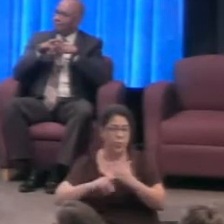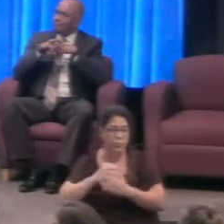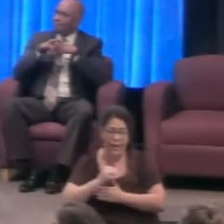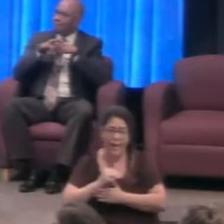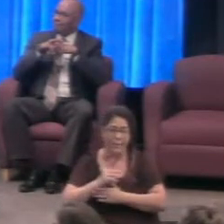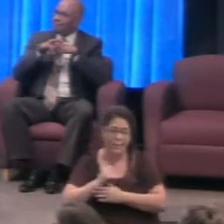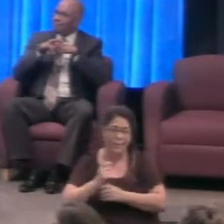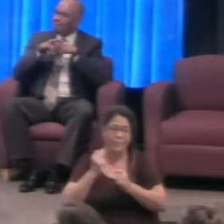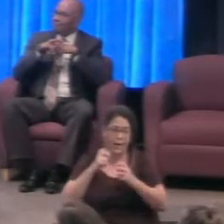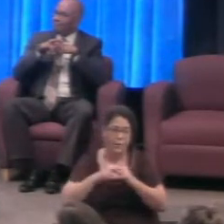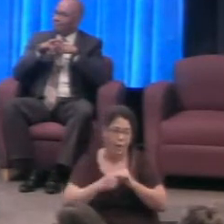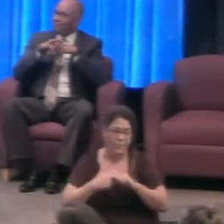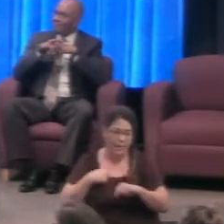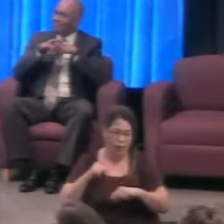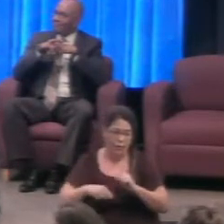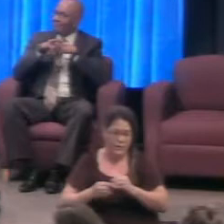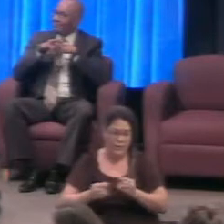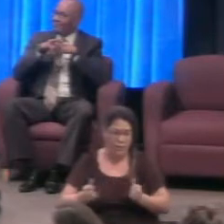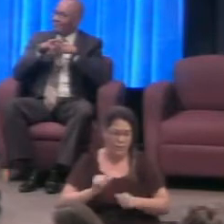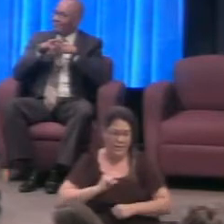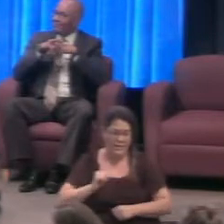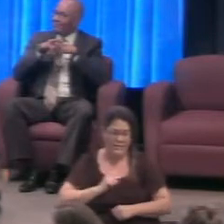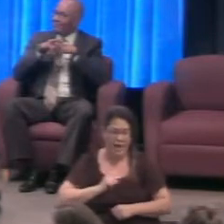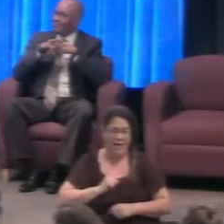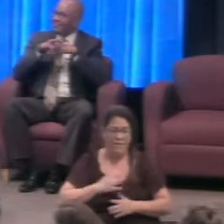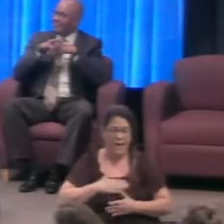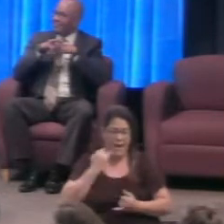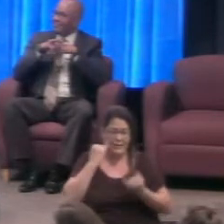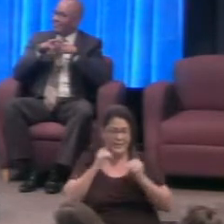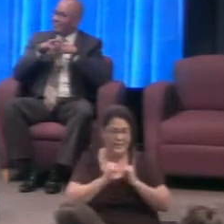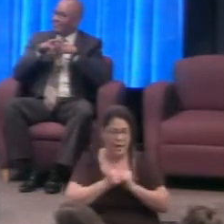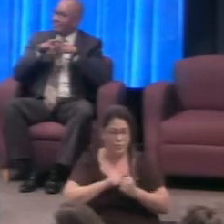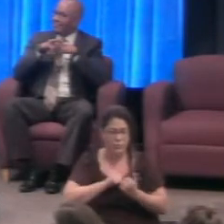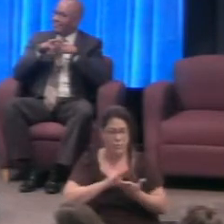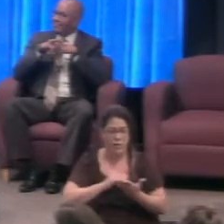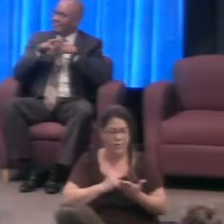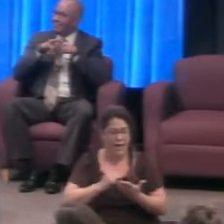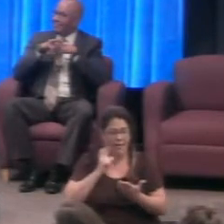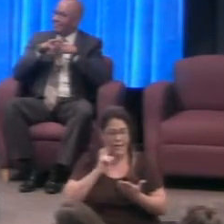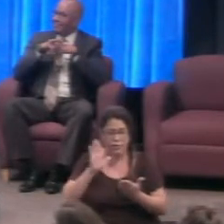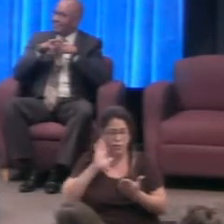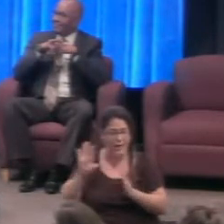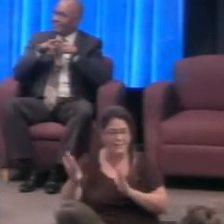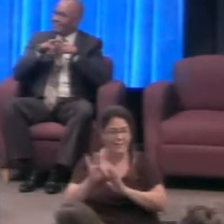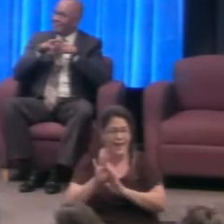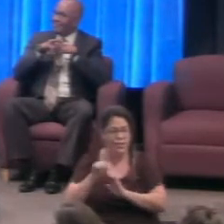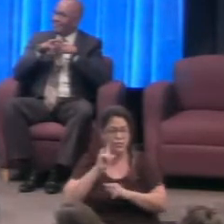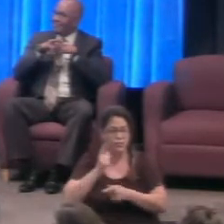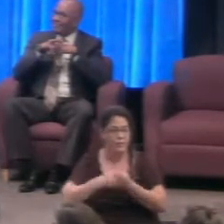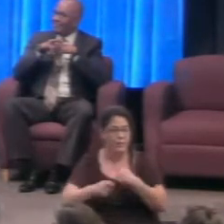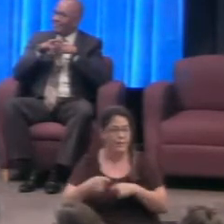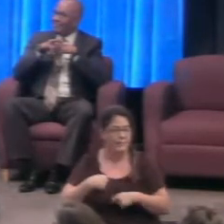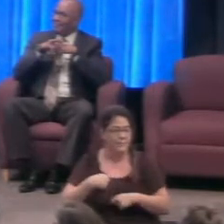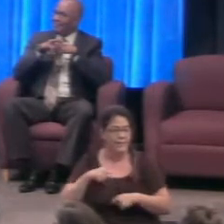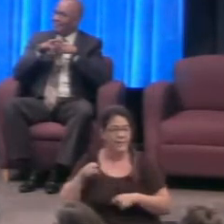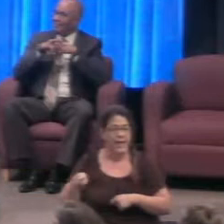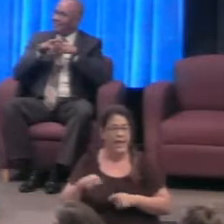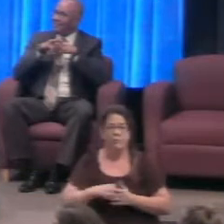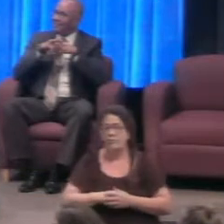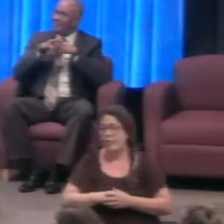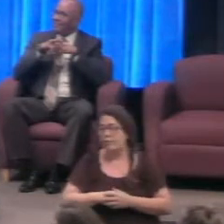come up with some ideas on how to approach them. And I think it's a great selection, and you're going to have the job of your